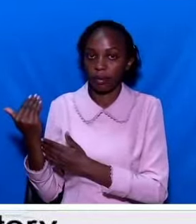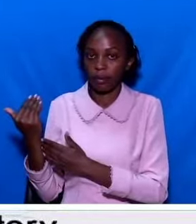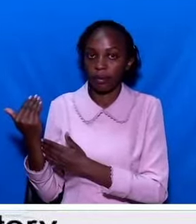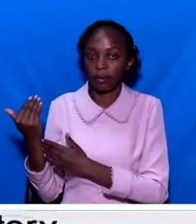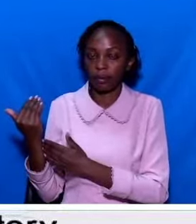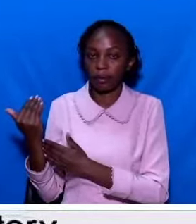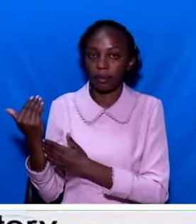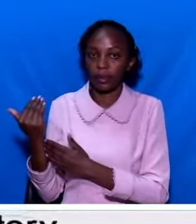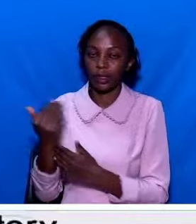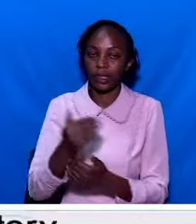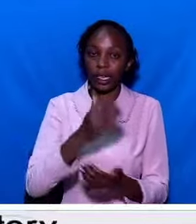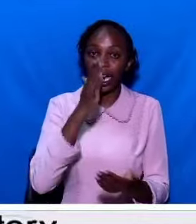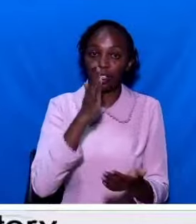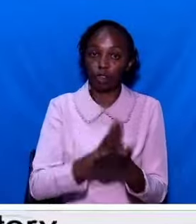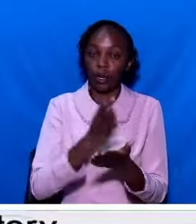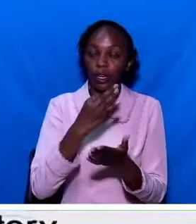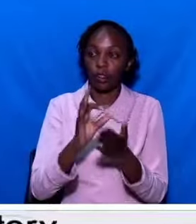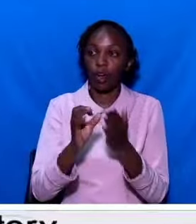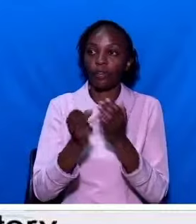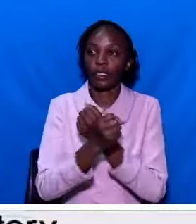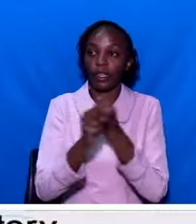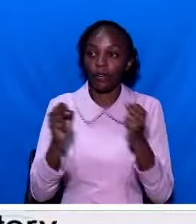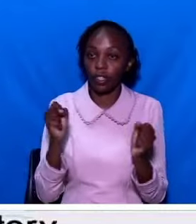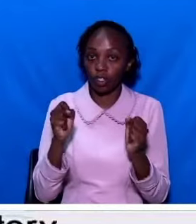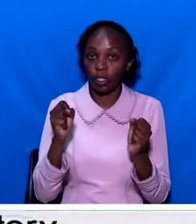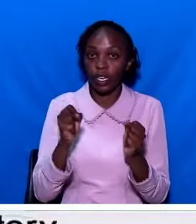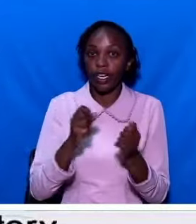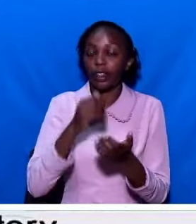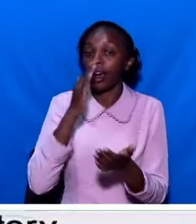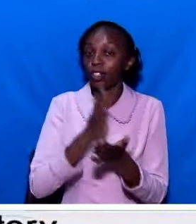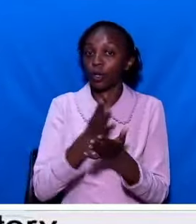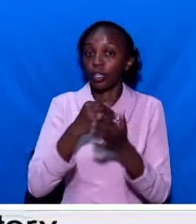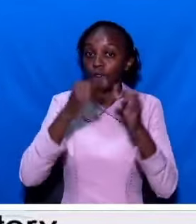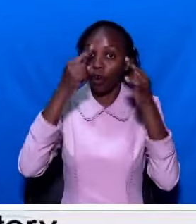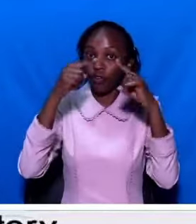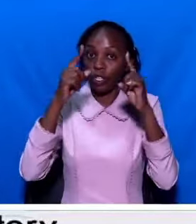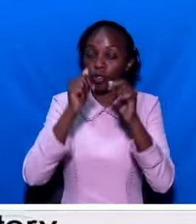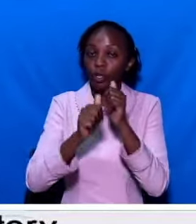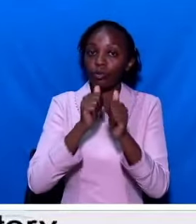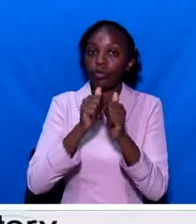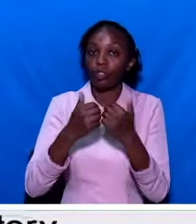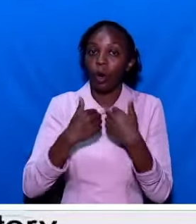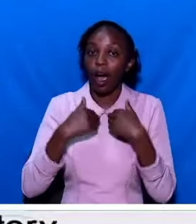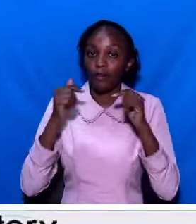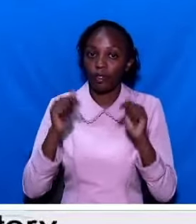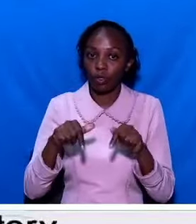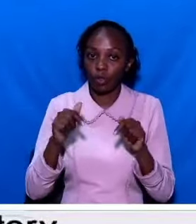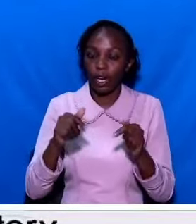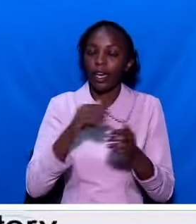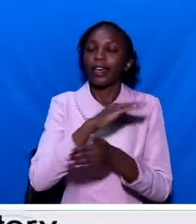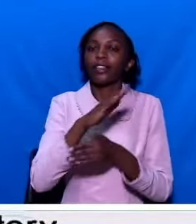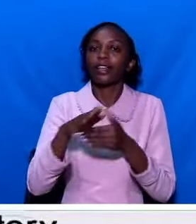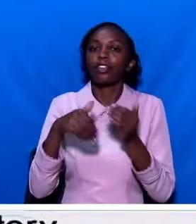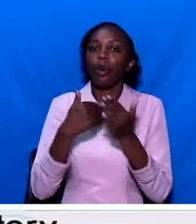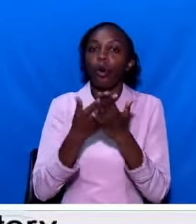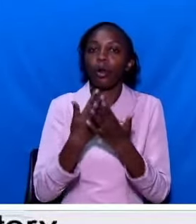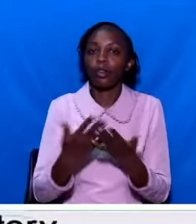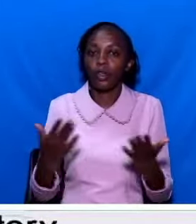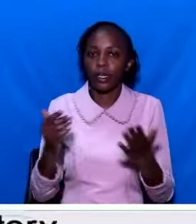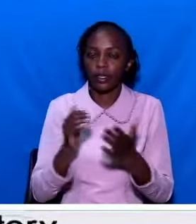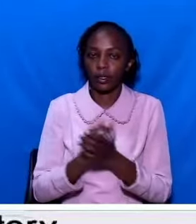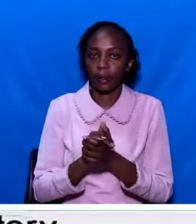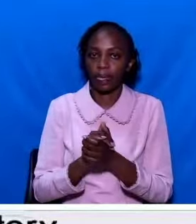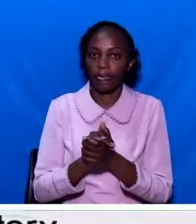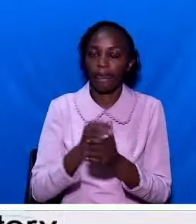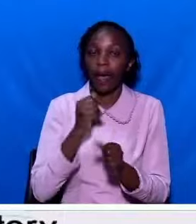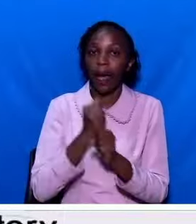the assurance of salvation, the assurance of victory that you have today is that all things are working